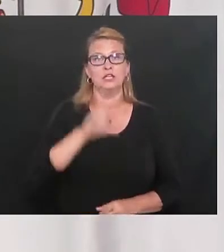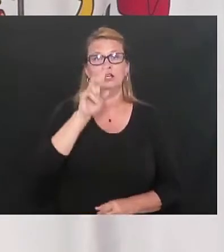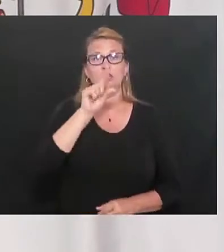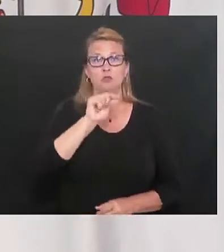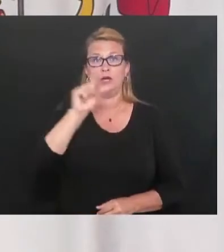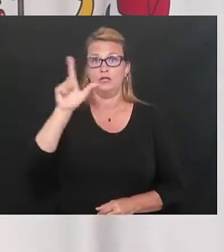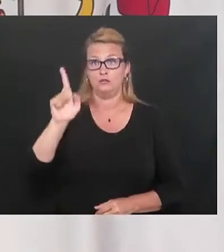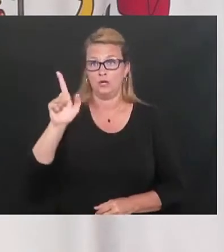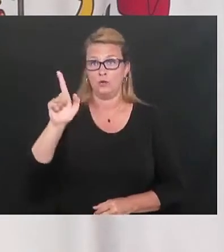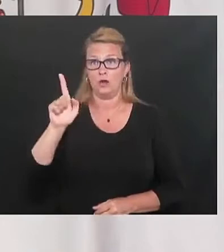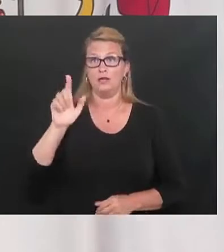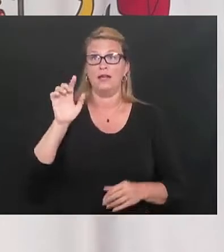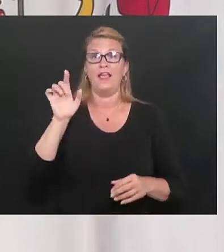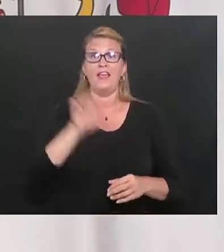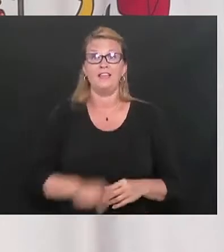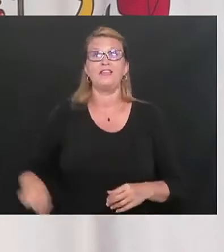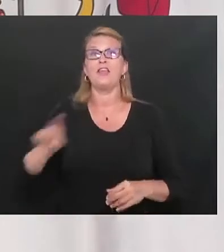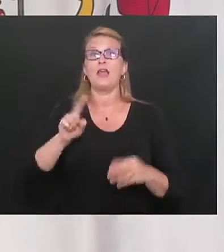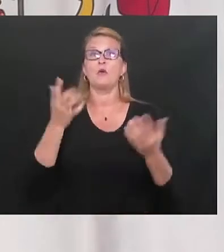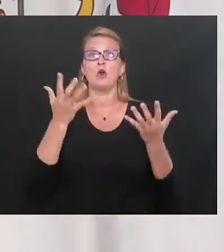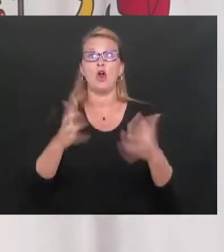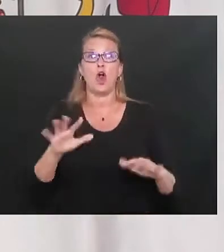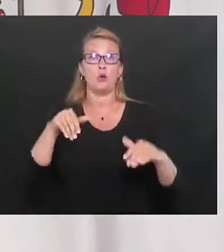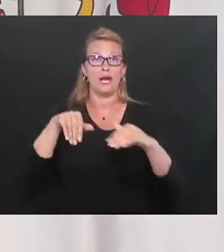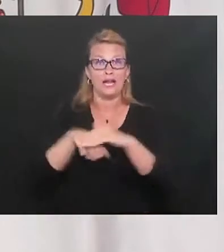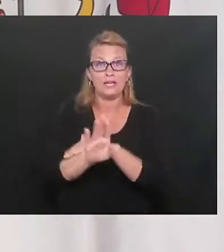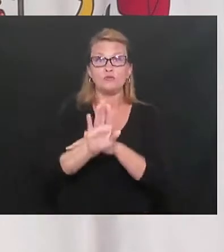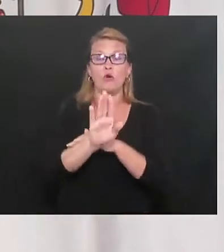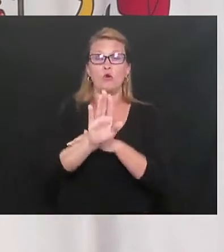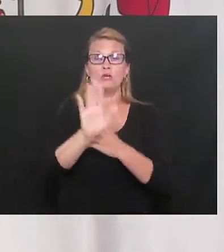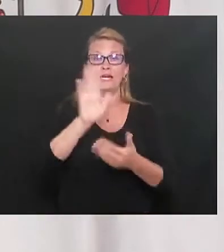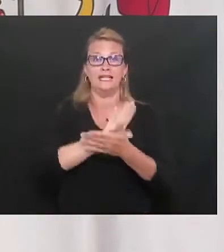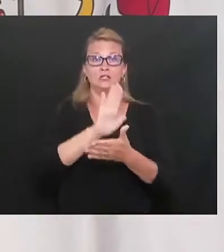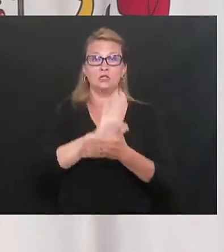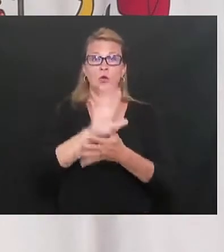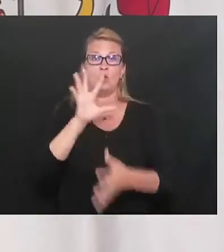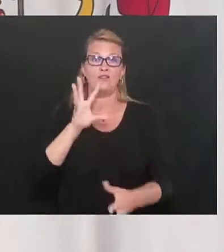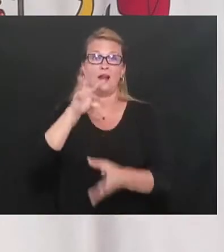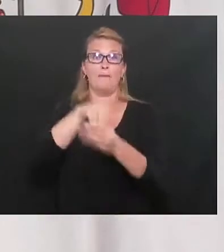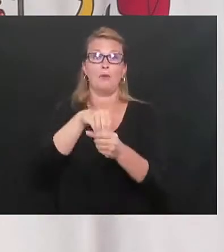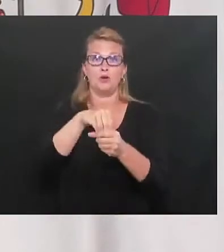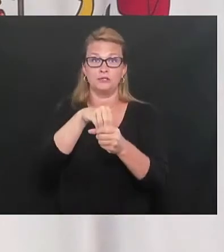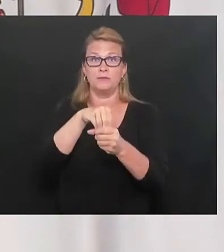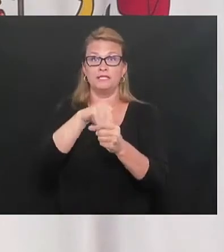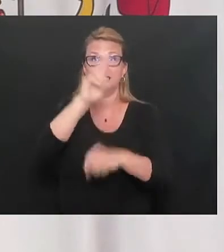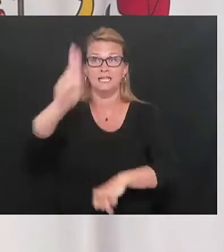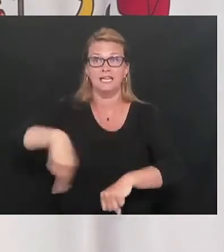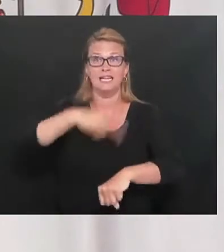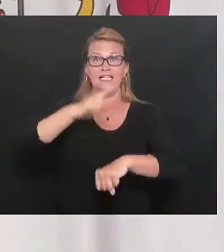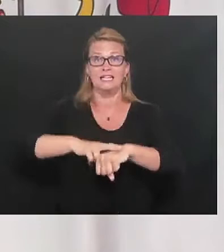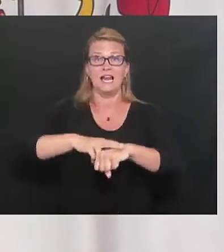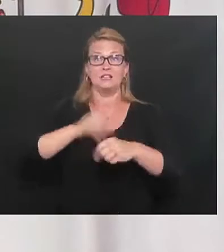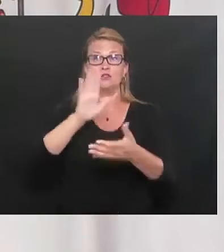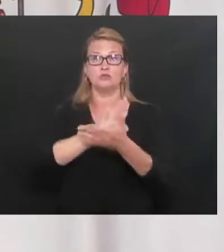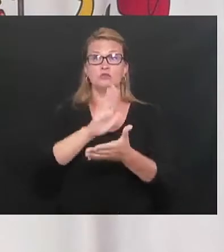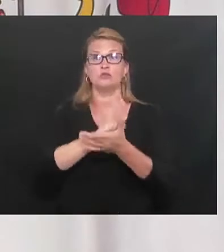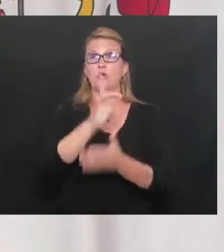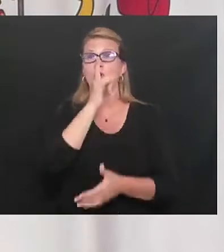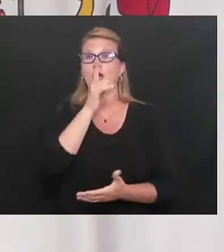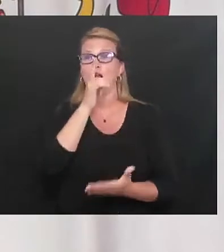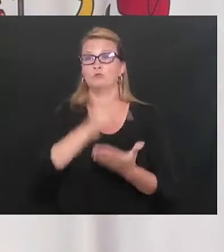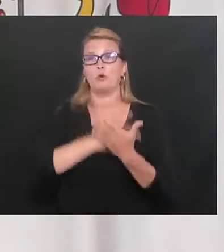2021, they were enrolled in a school that participates in the National School Lunch Program.